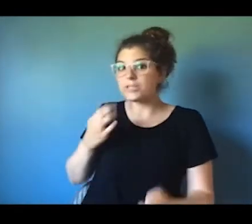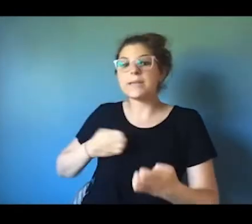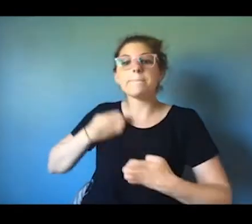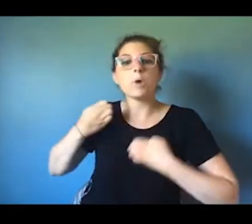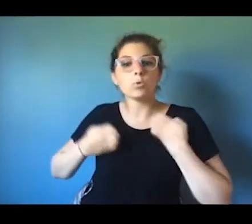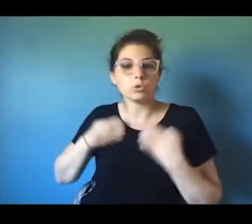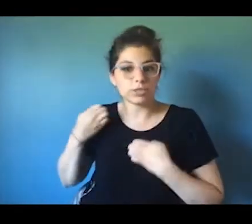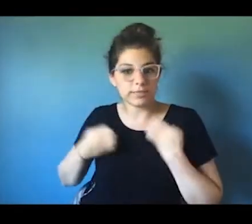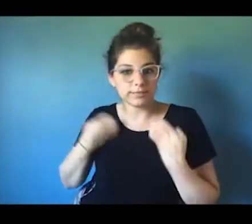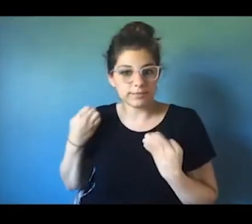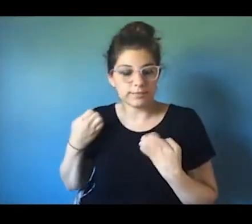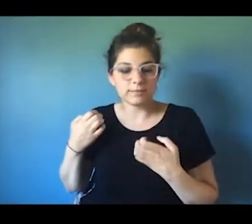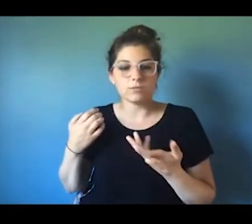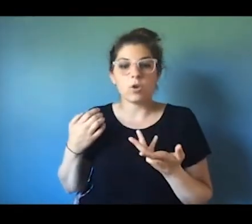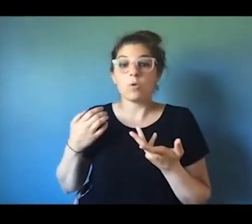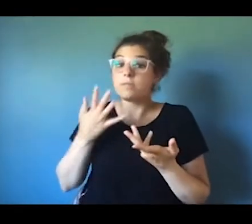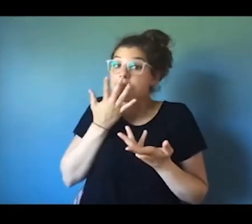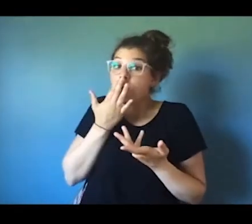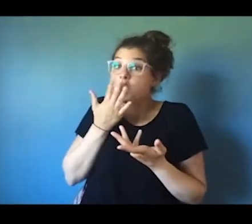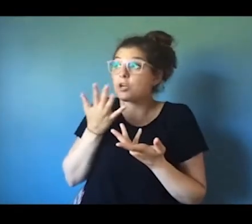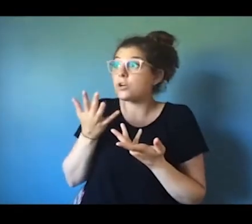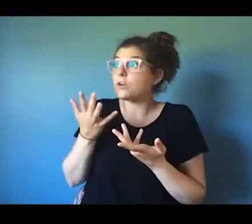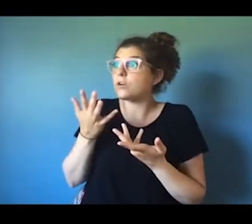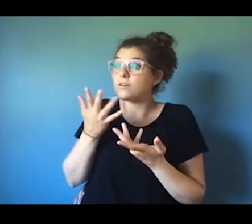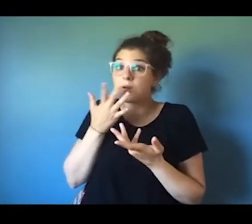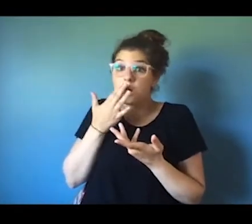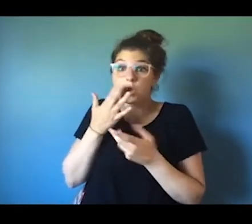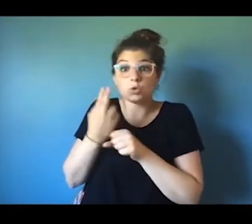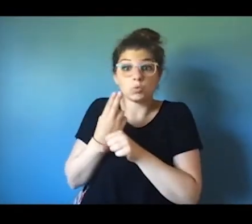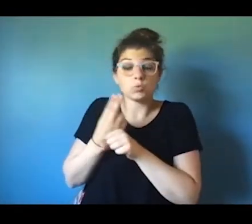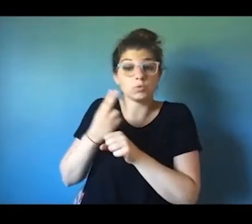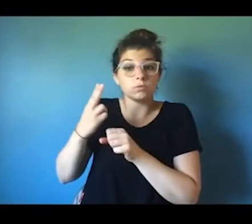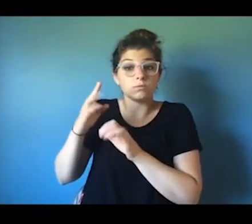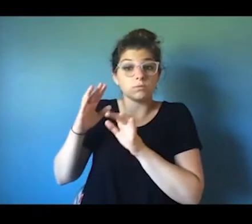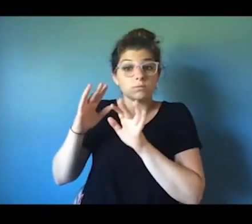of painting. For me, color is emotion, so